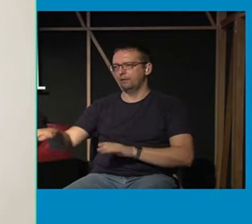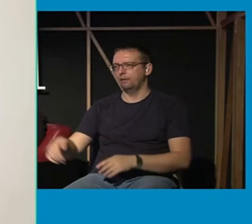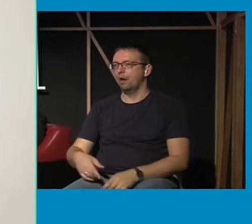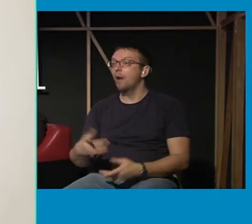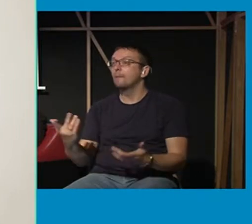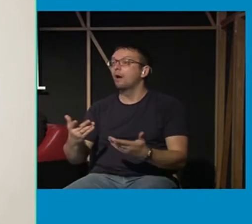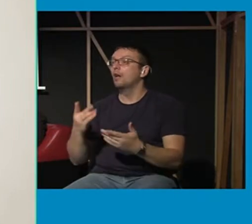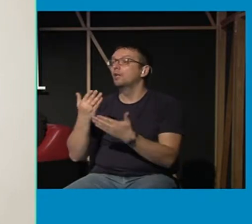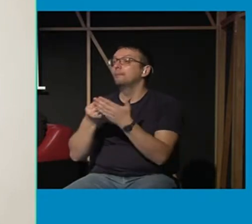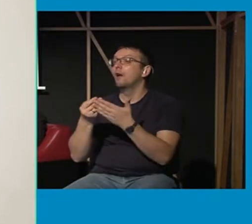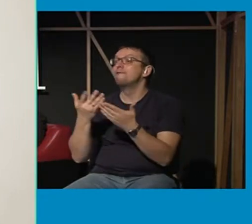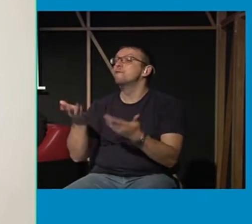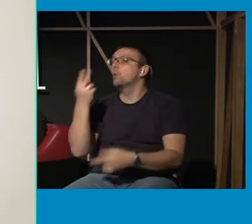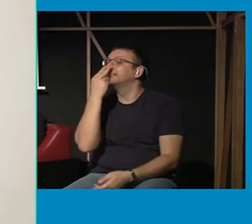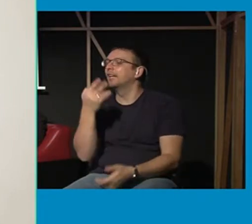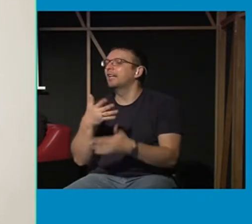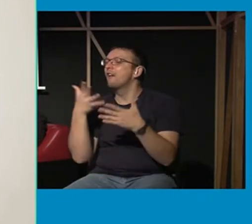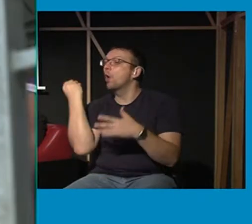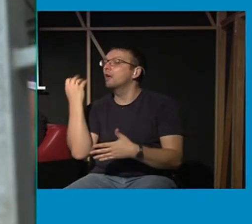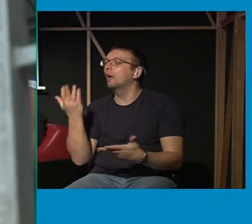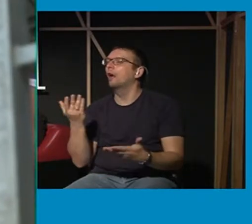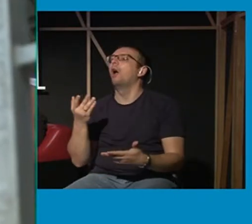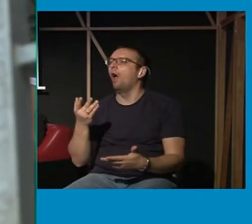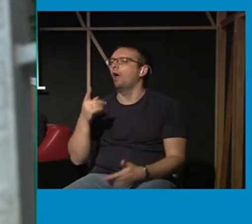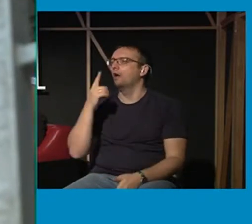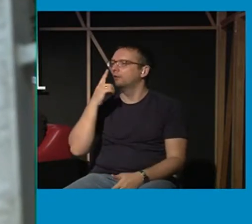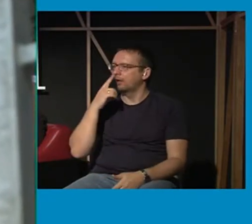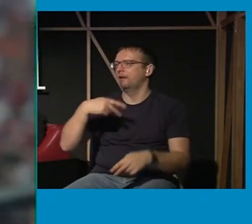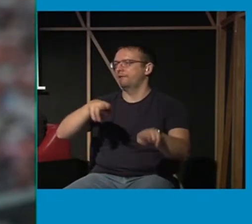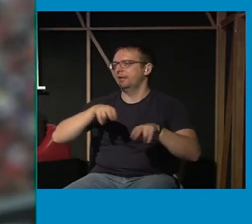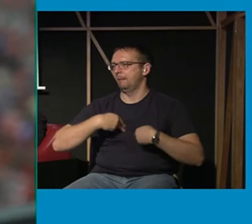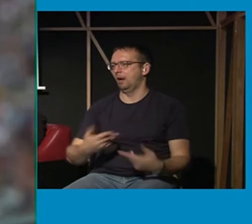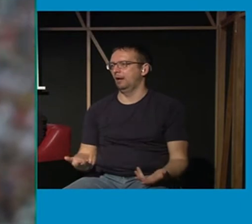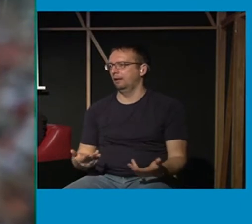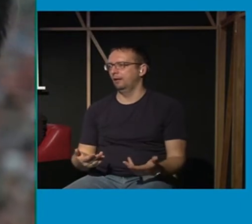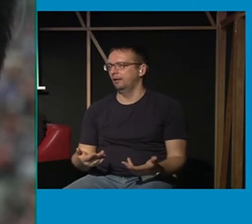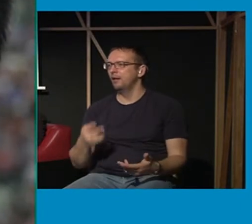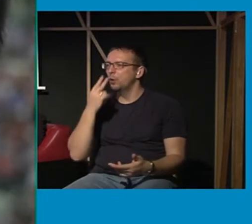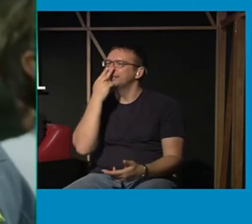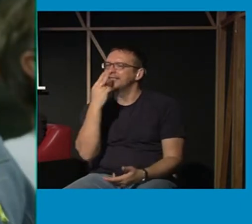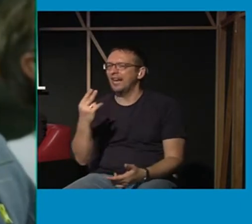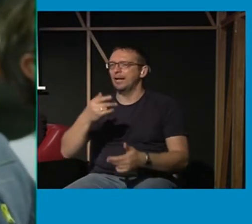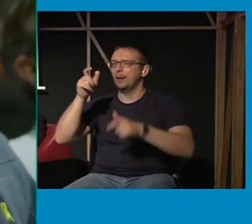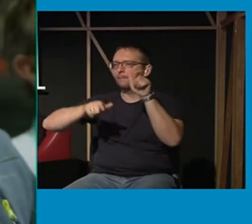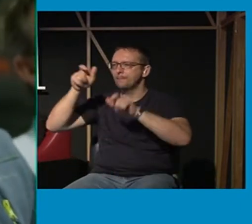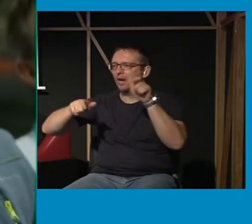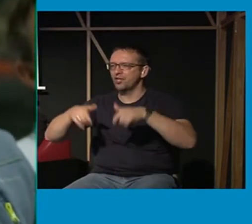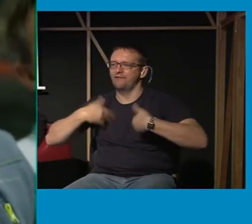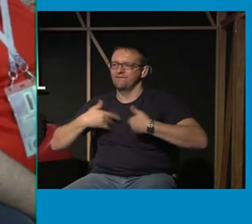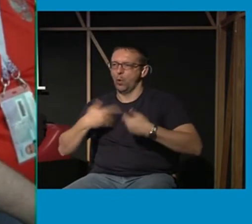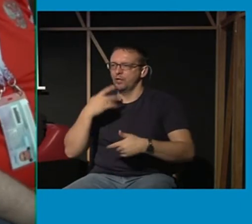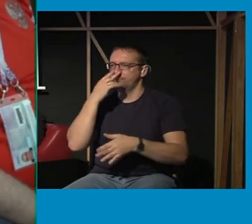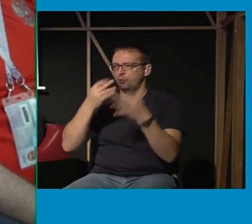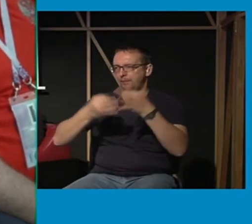success is if you go to the stadiums and you see the hundreds of disabled spectators that are enjoying the match. So